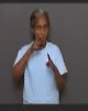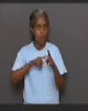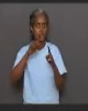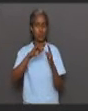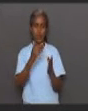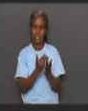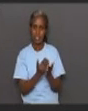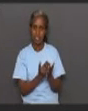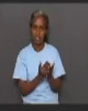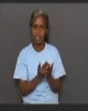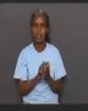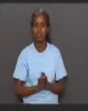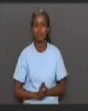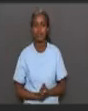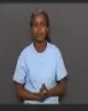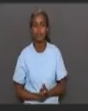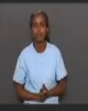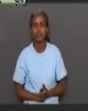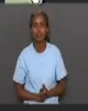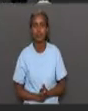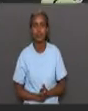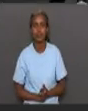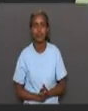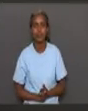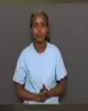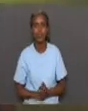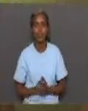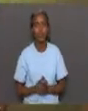Let's get back to our lesson.